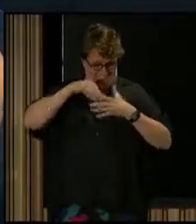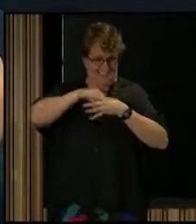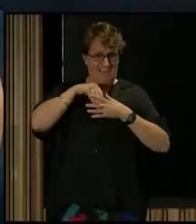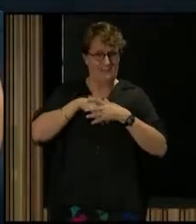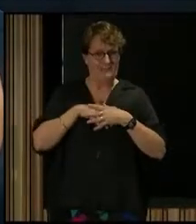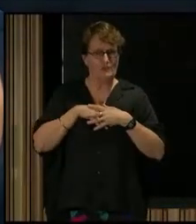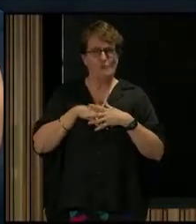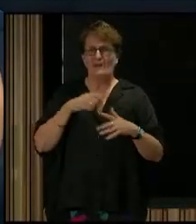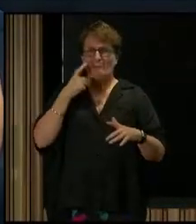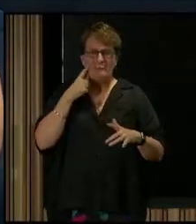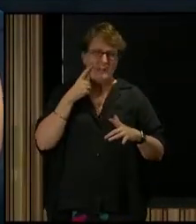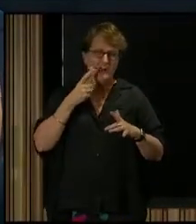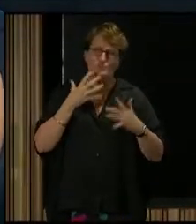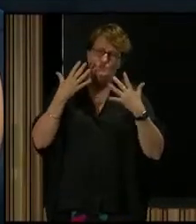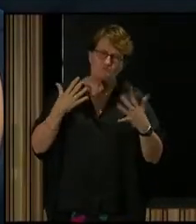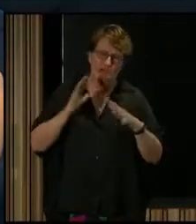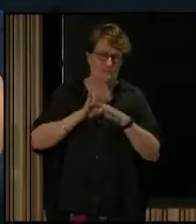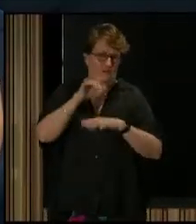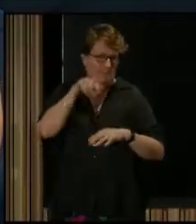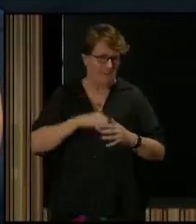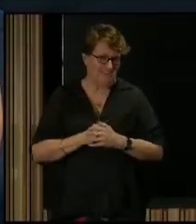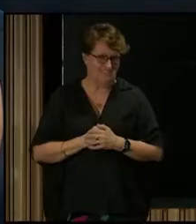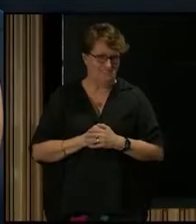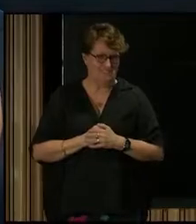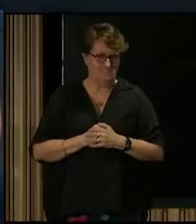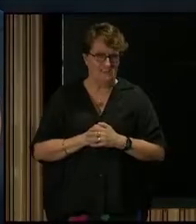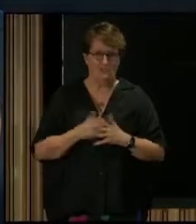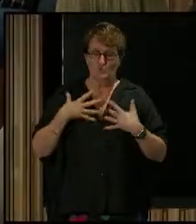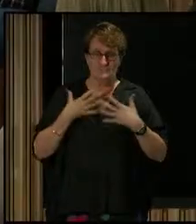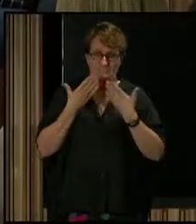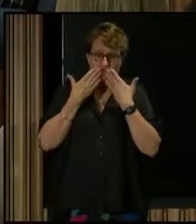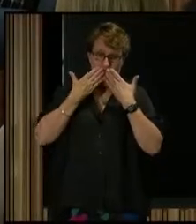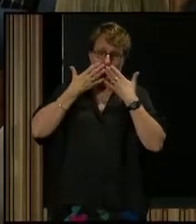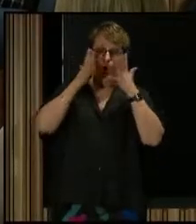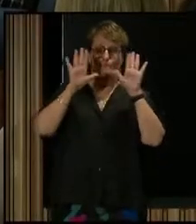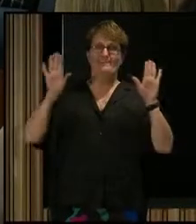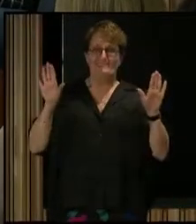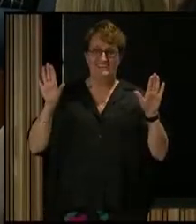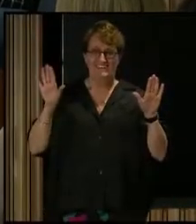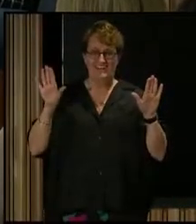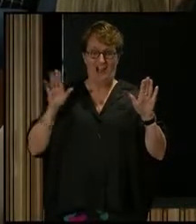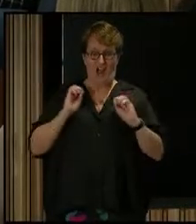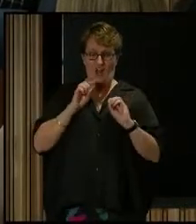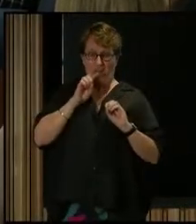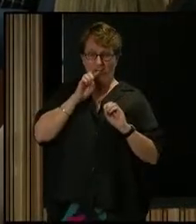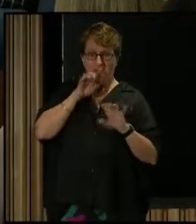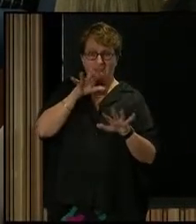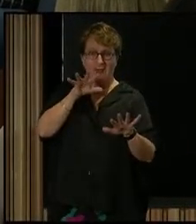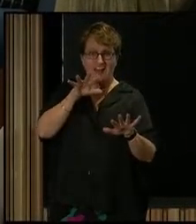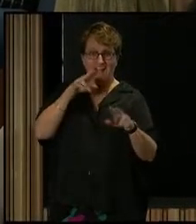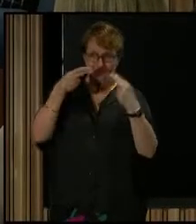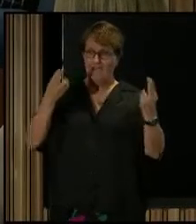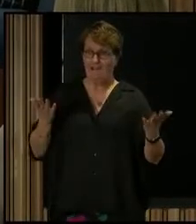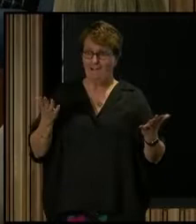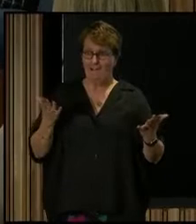been overthinking it. We've been overthinking it for decades. You honestly just have to open your face and push out a noise and it's singing.